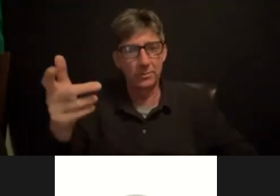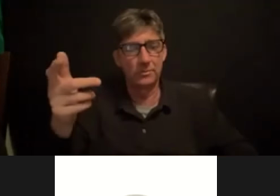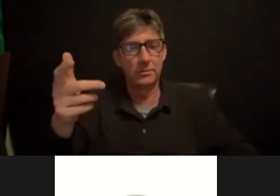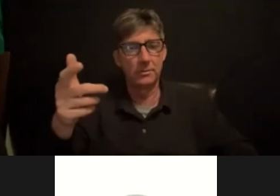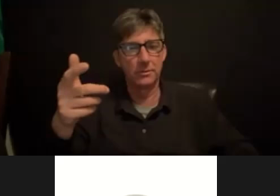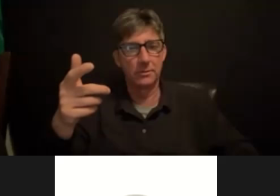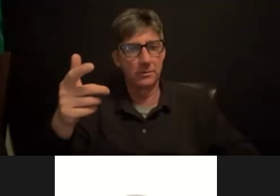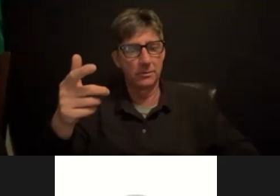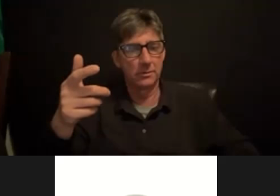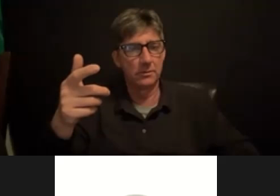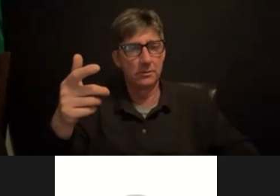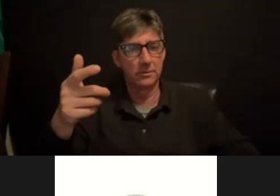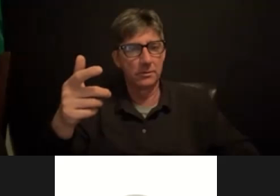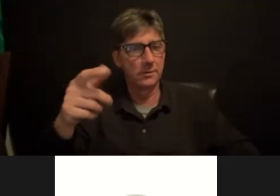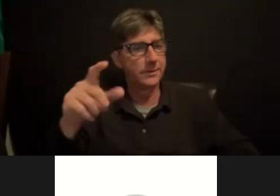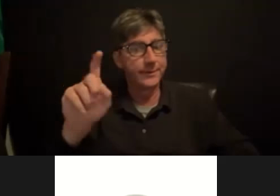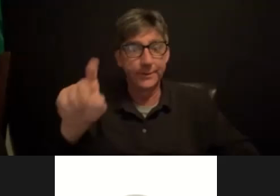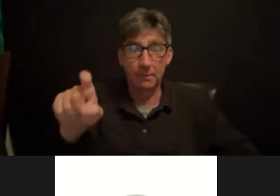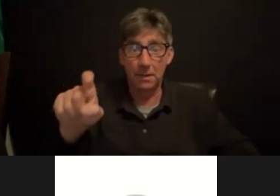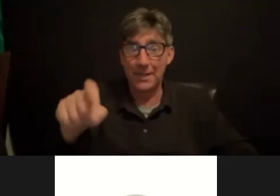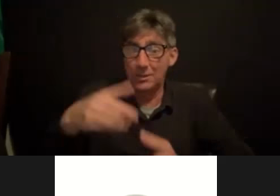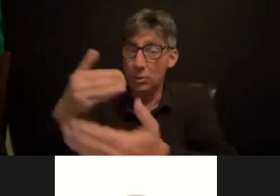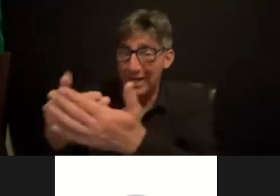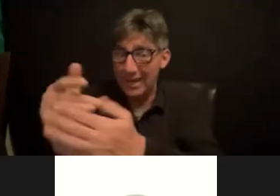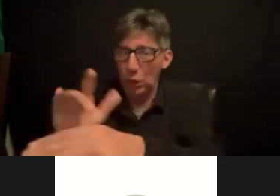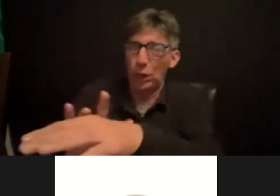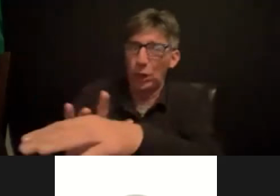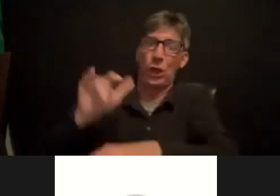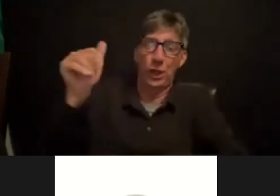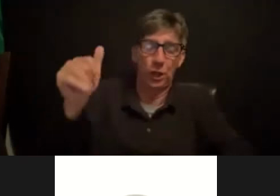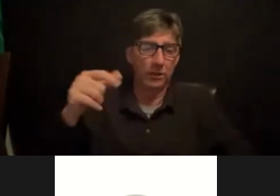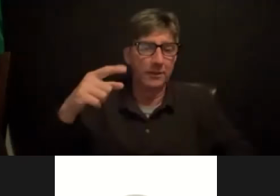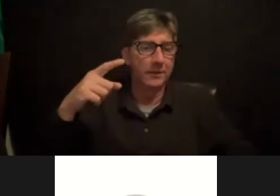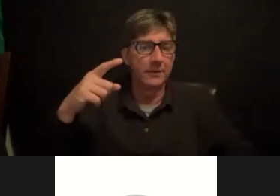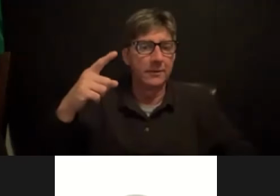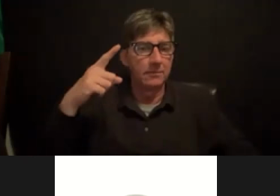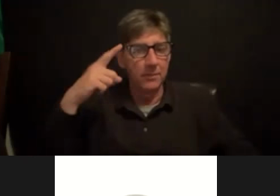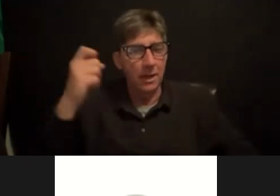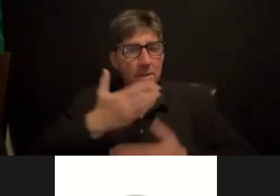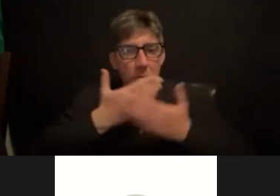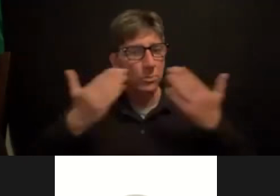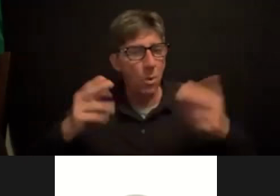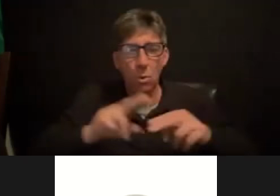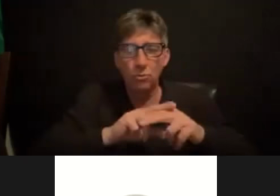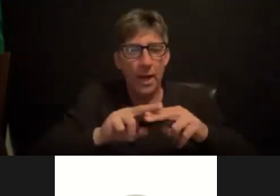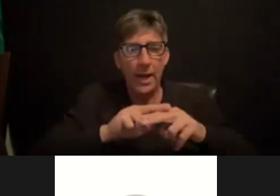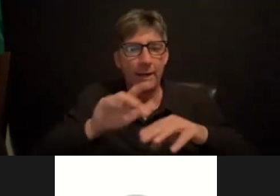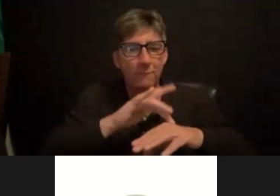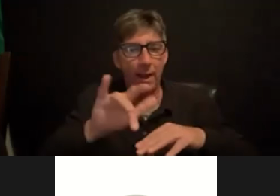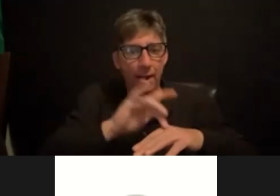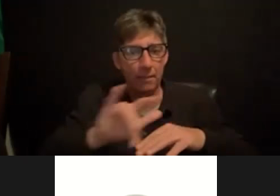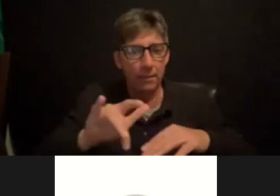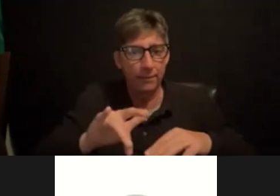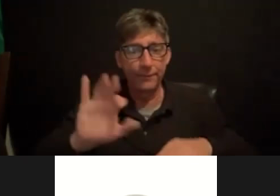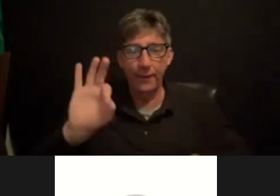even sometimes get to work like a little bit earlier than anticipated just because of there's no train availability. There's like 90 minutes in between